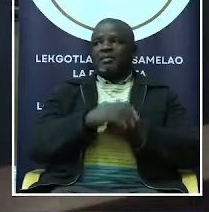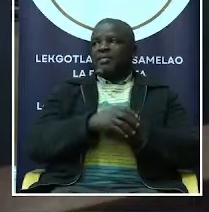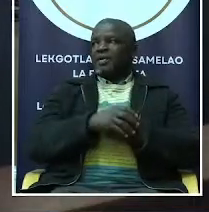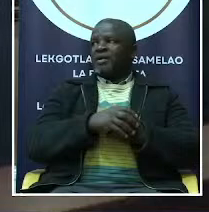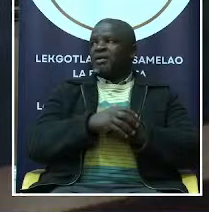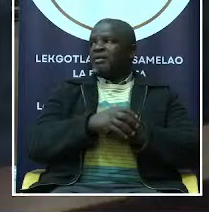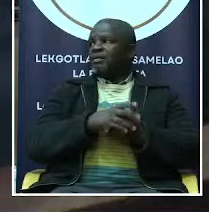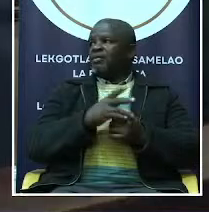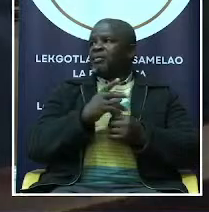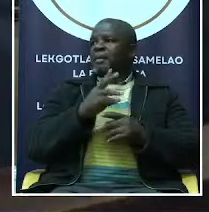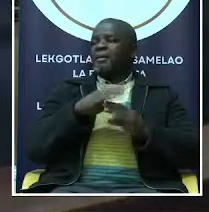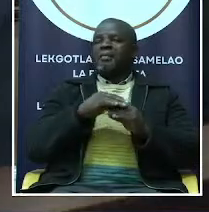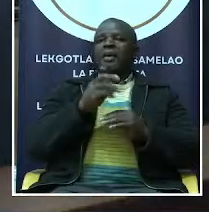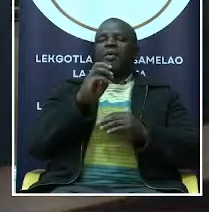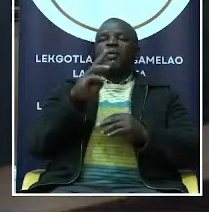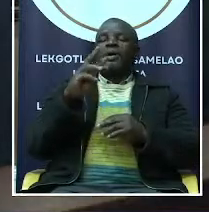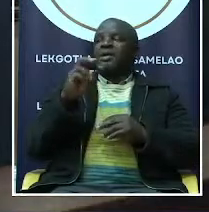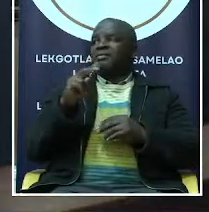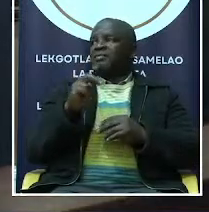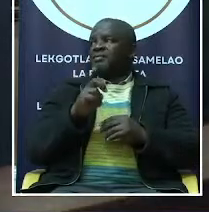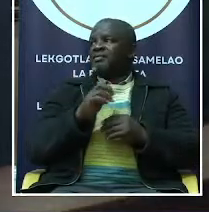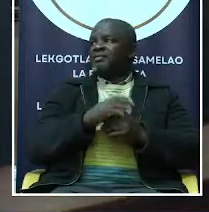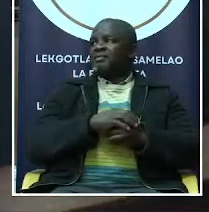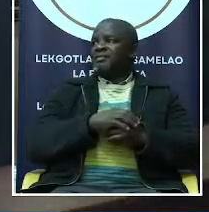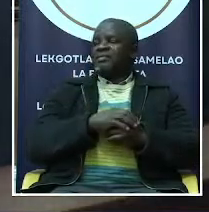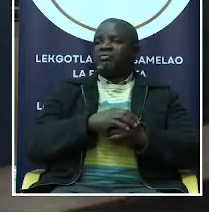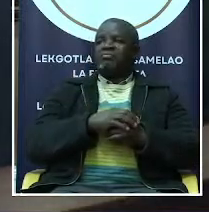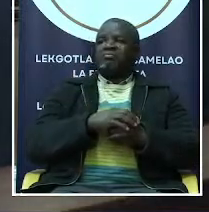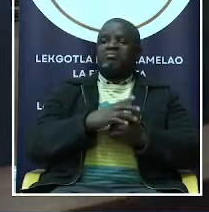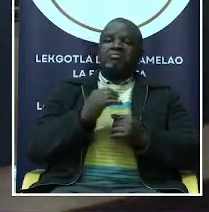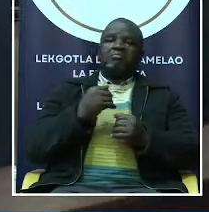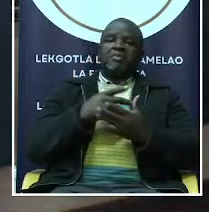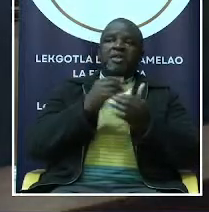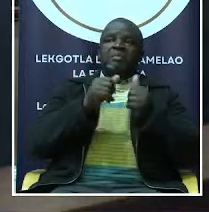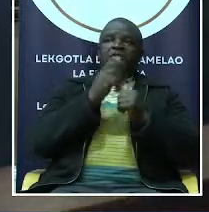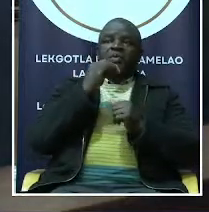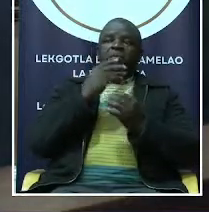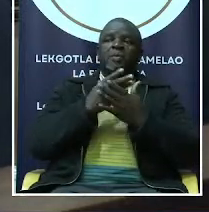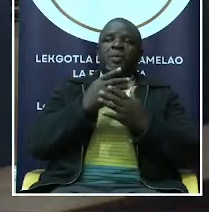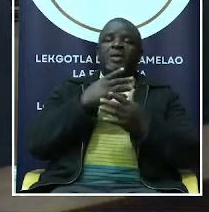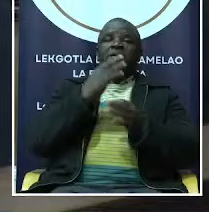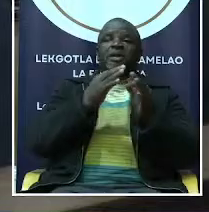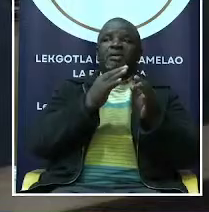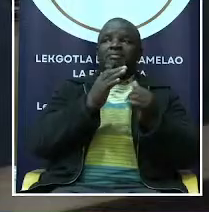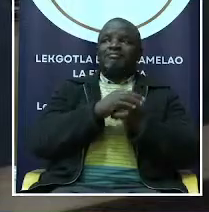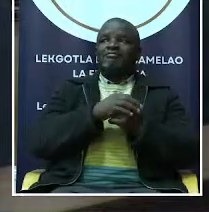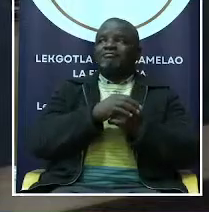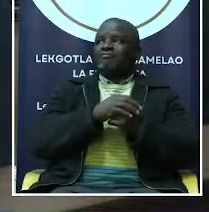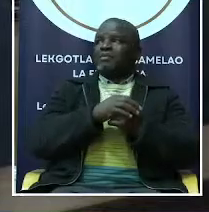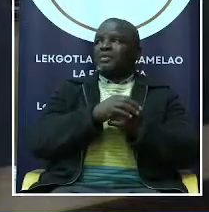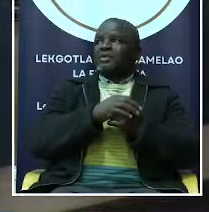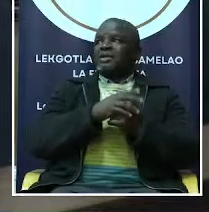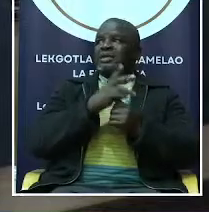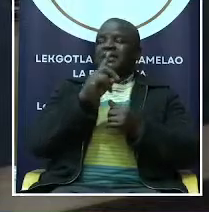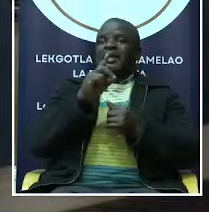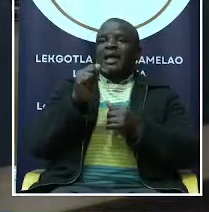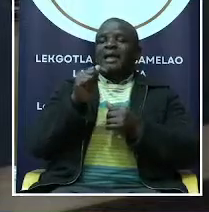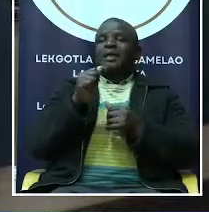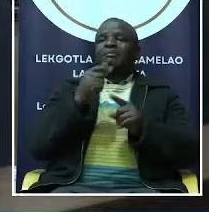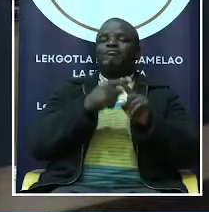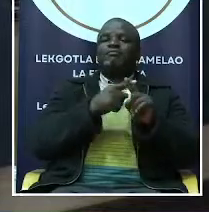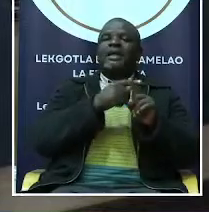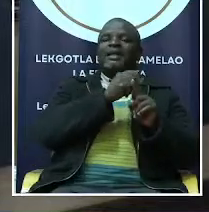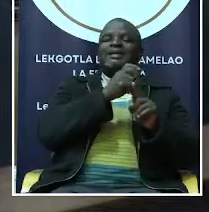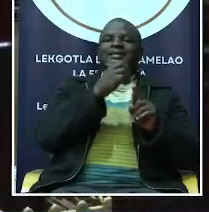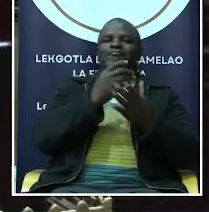Honorable Wane. Thank you, Deputy Speaker. I just want to state on the record that at least the DA and the NC agree on one